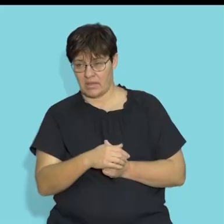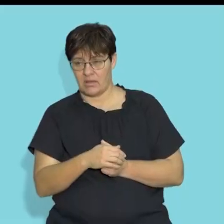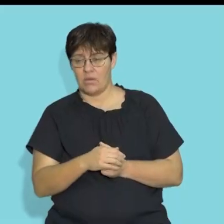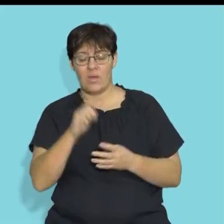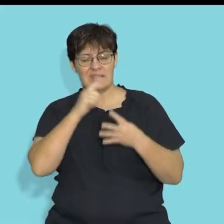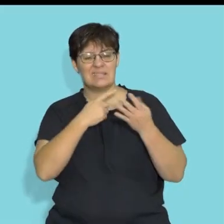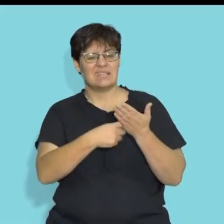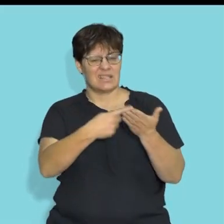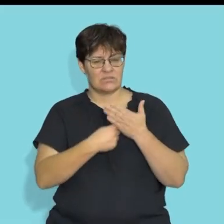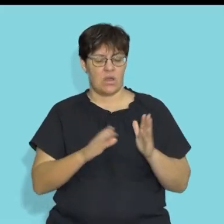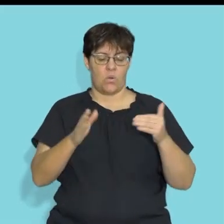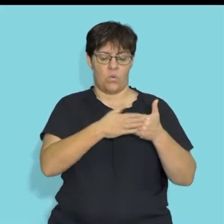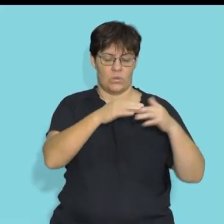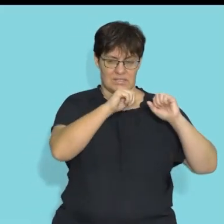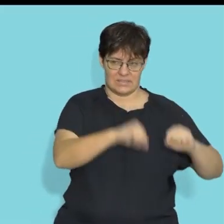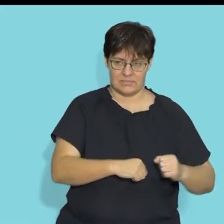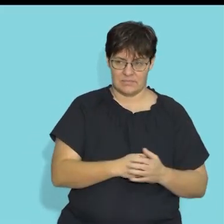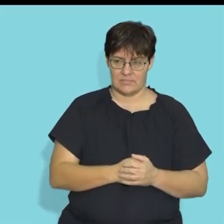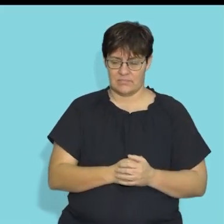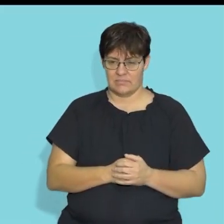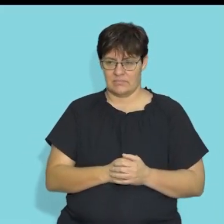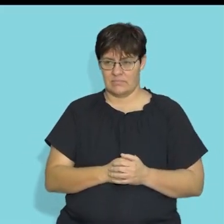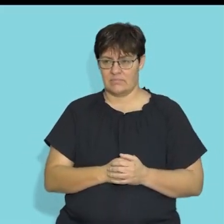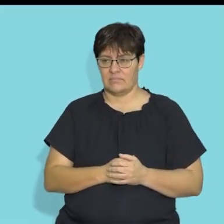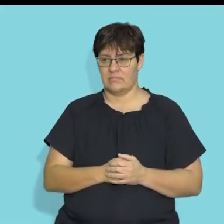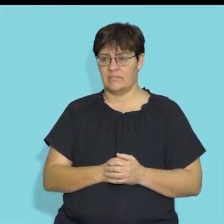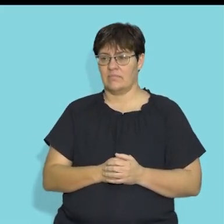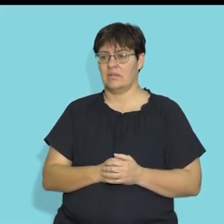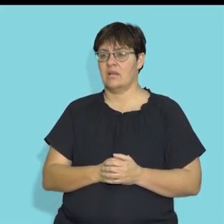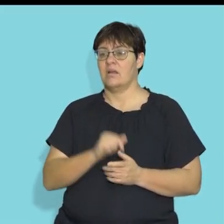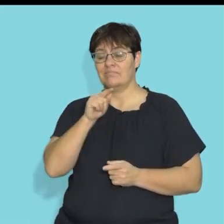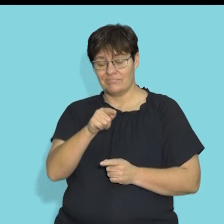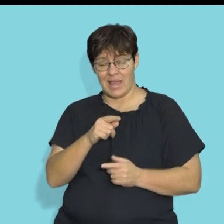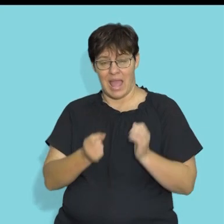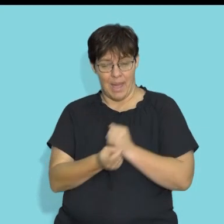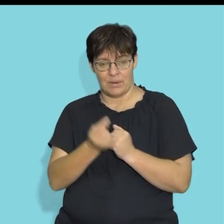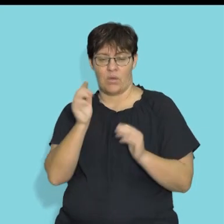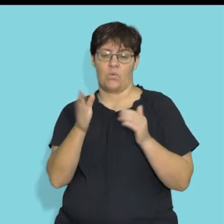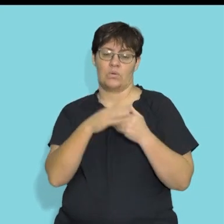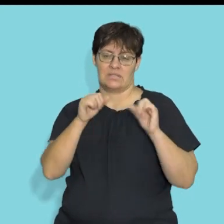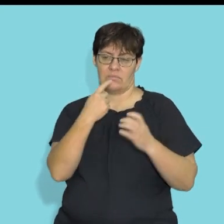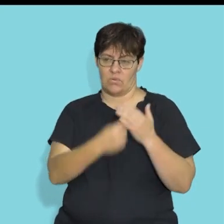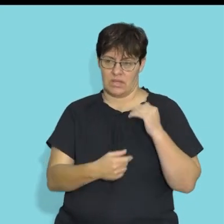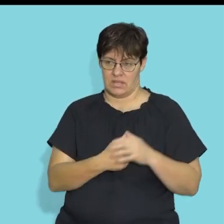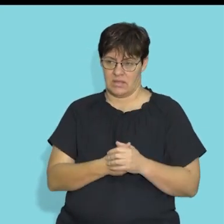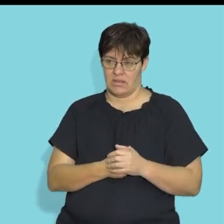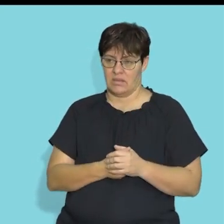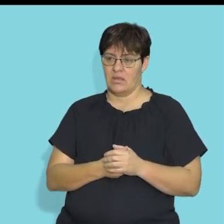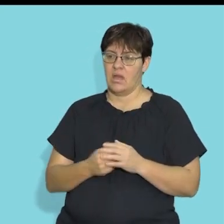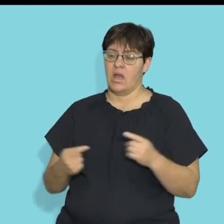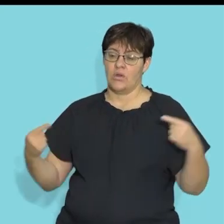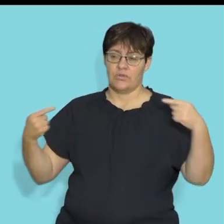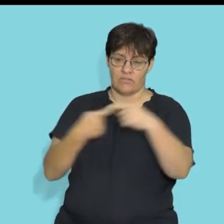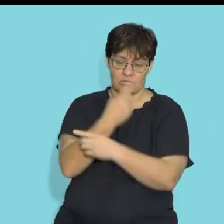spoke about a closed system. Chemical equilibrium only happens in a closed system, only